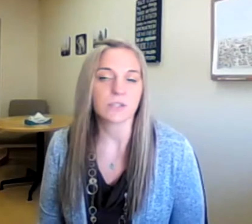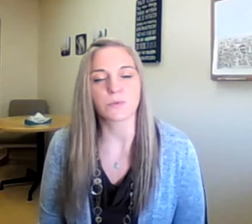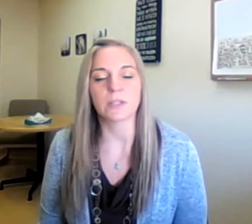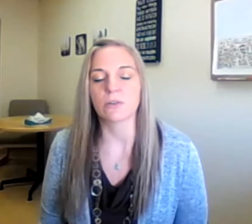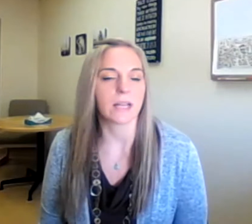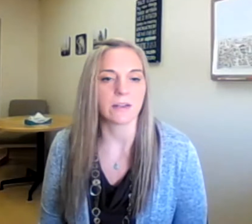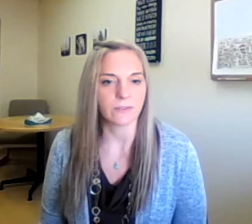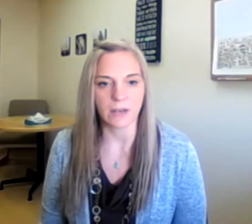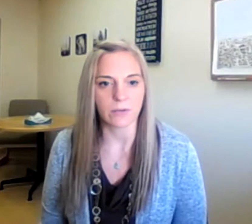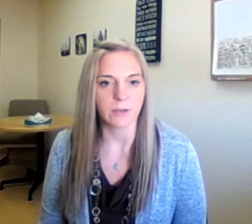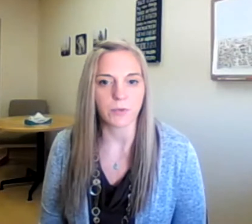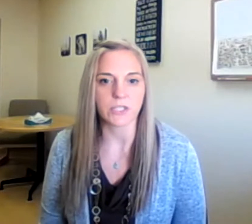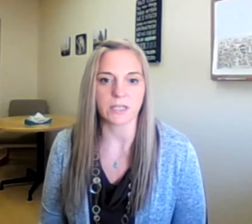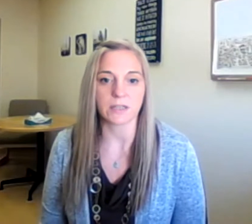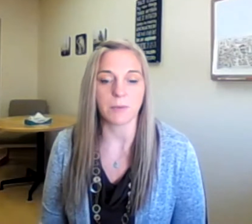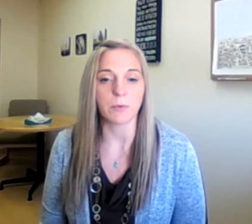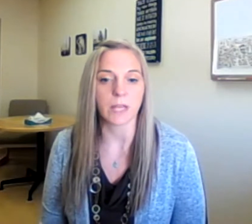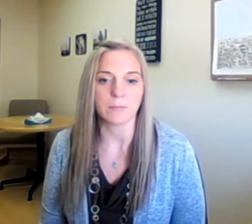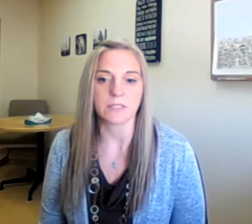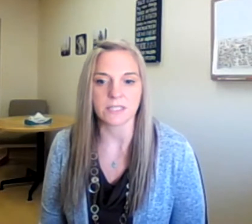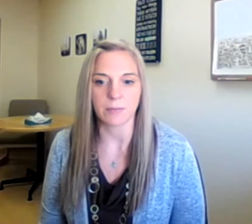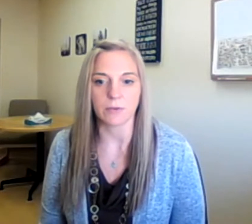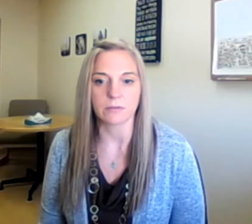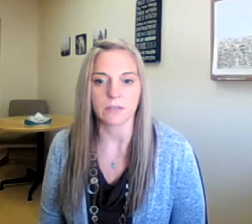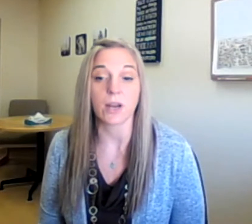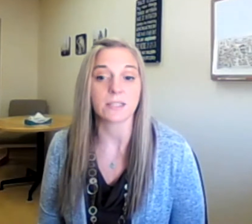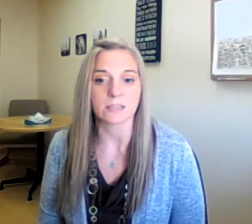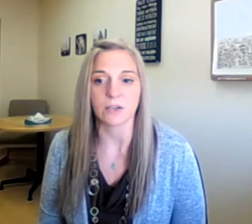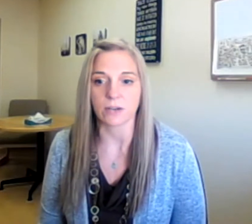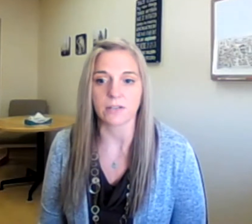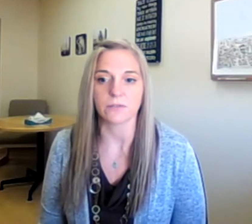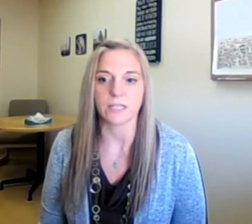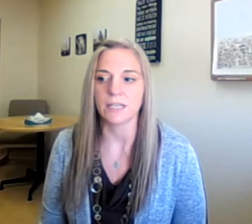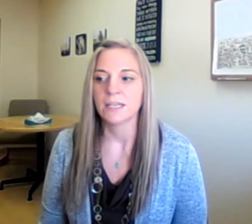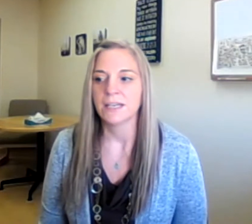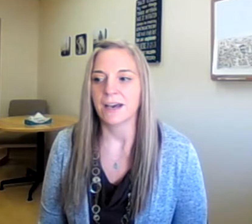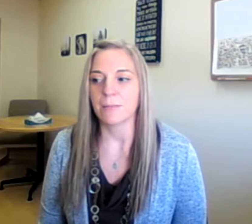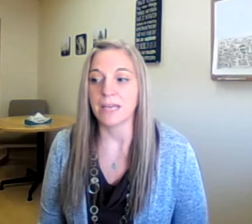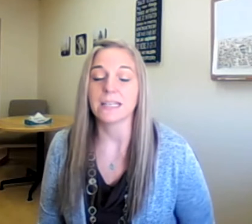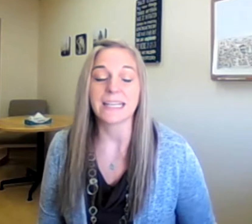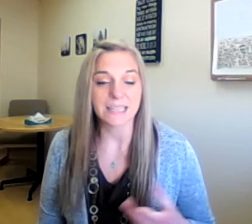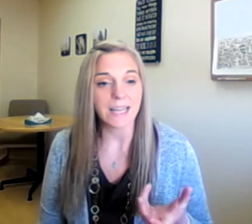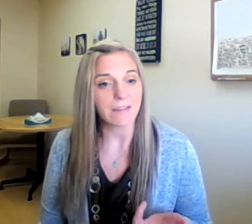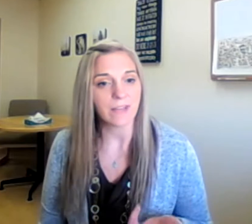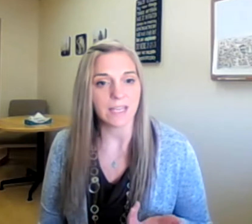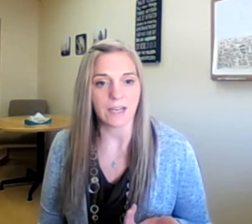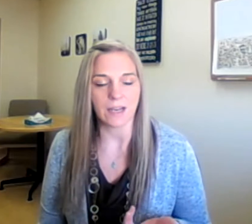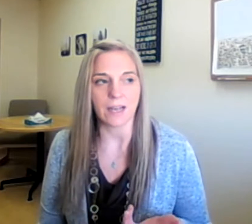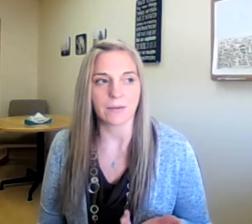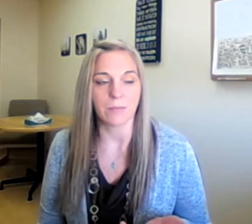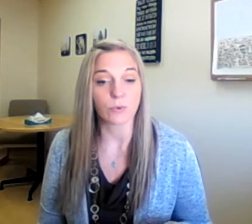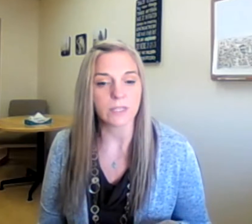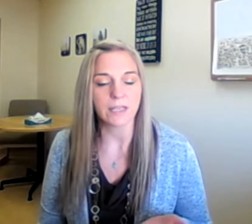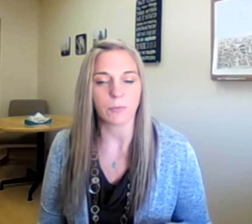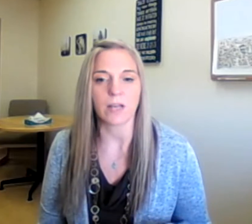it just was really creative. And I really appreciated that people came to the table trying to think creatively. And in that vein,